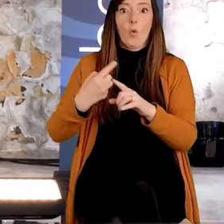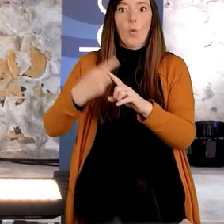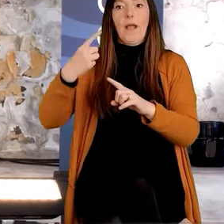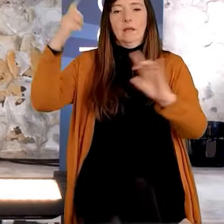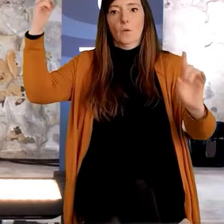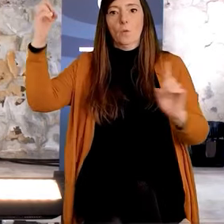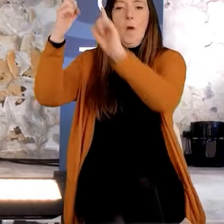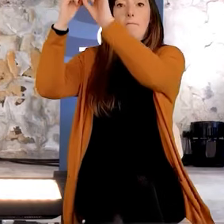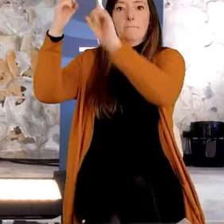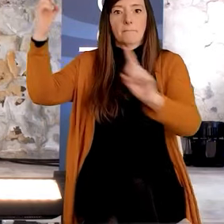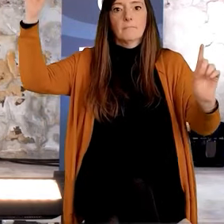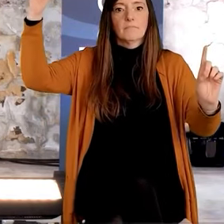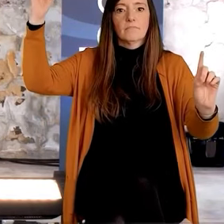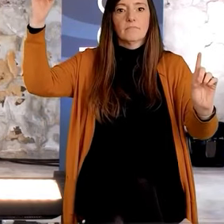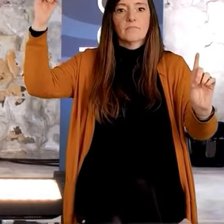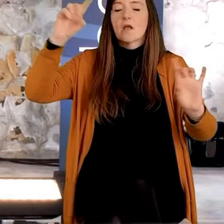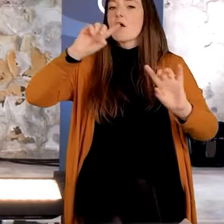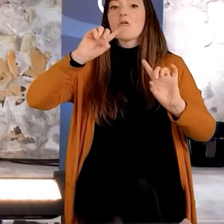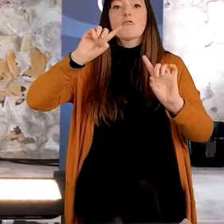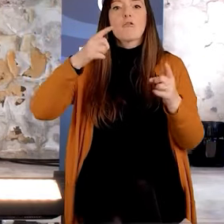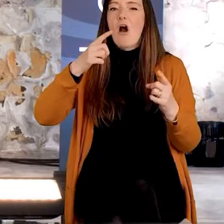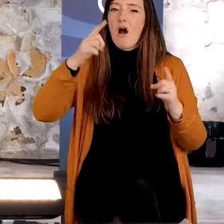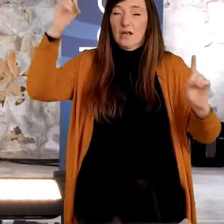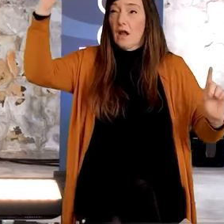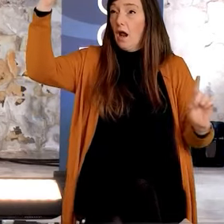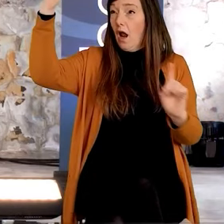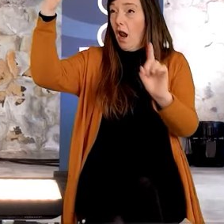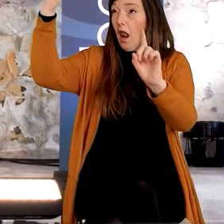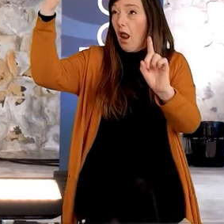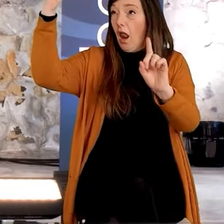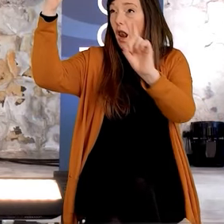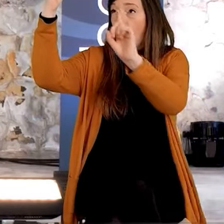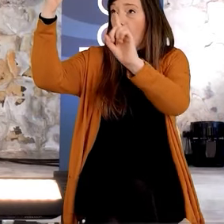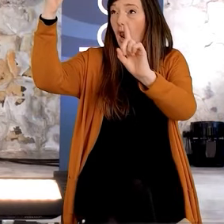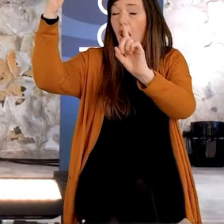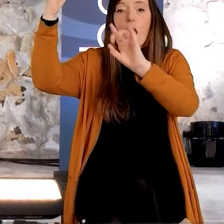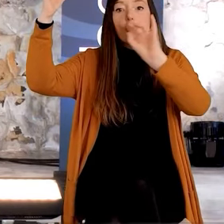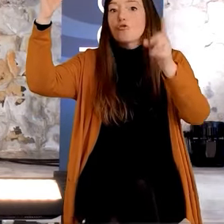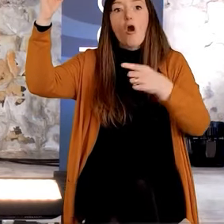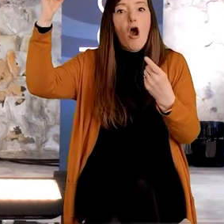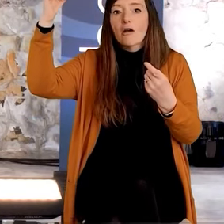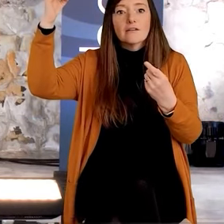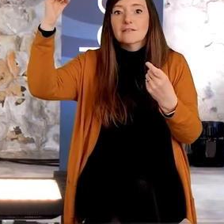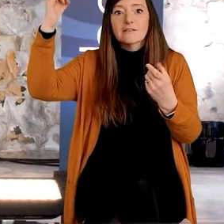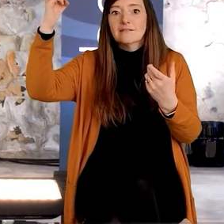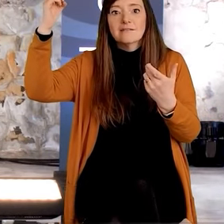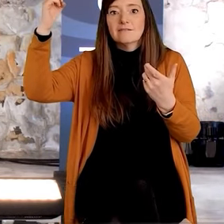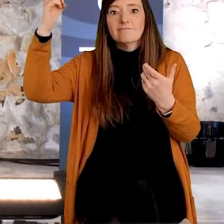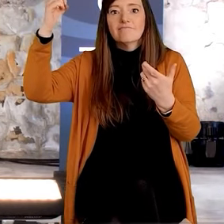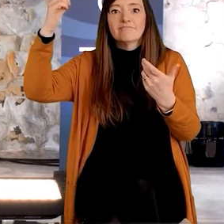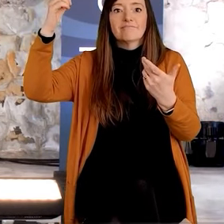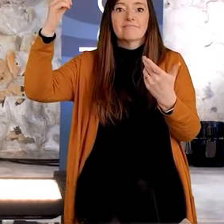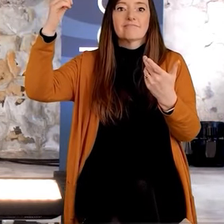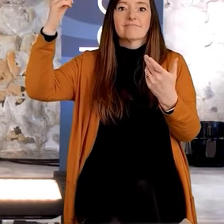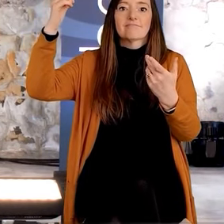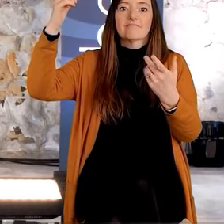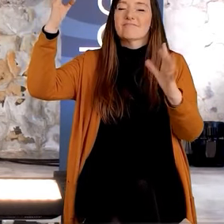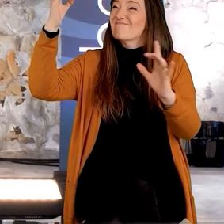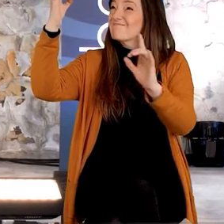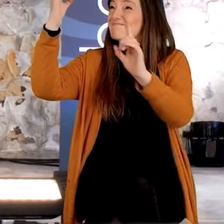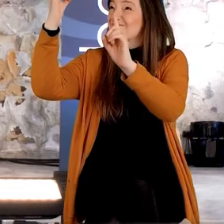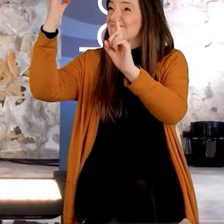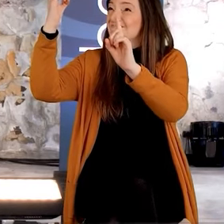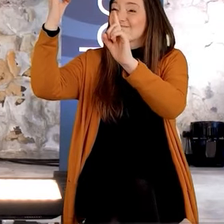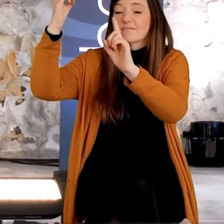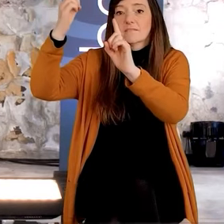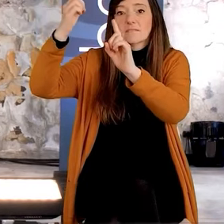visit. In our lockdown terms, evil can't even come and meet you briefly in your garden.